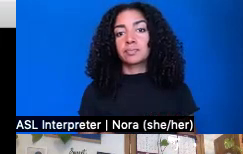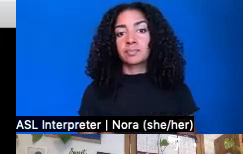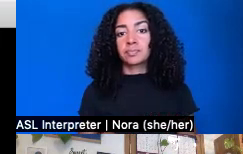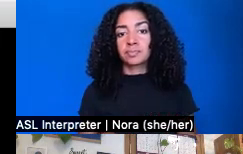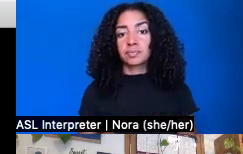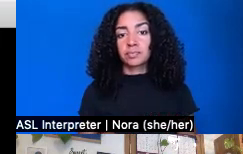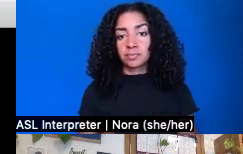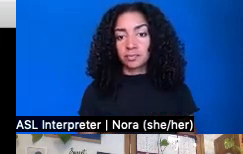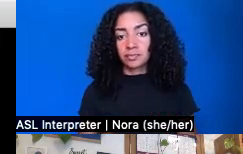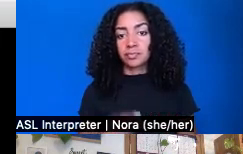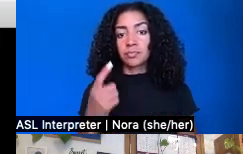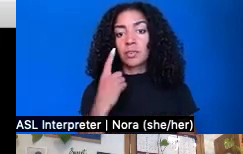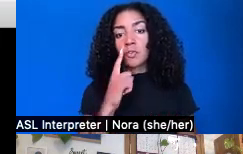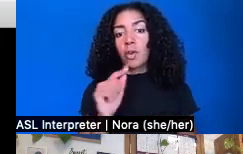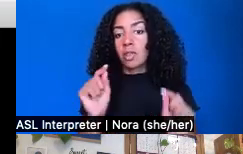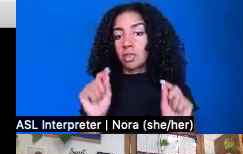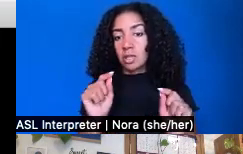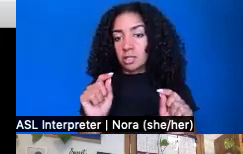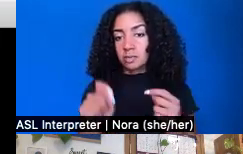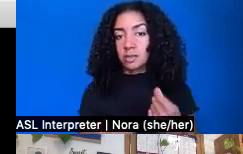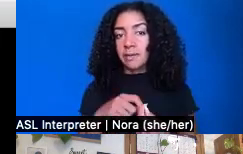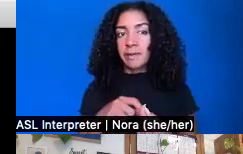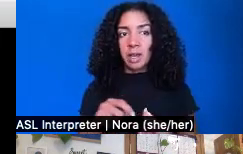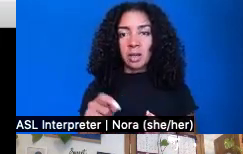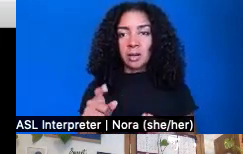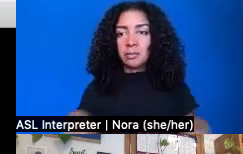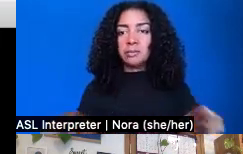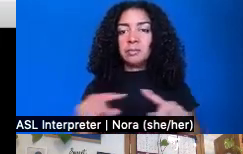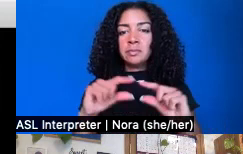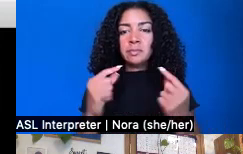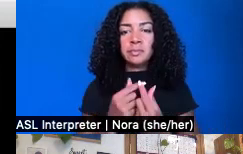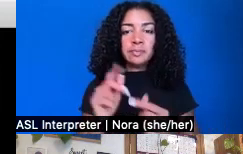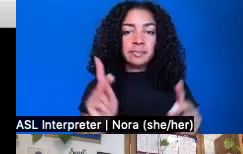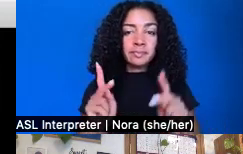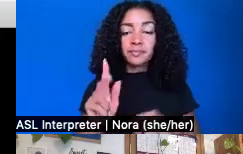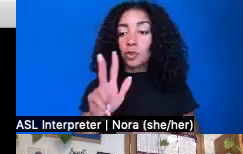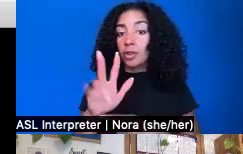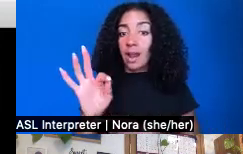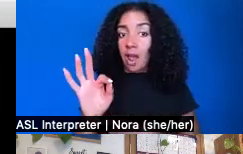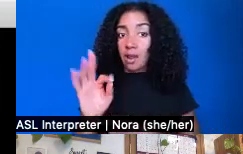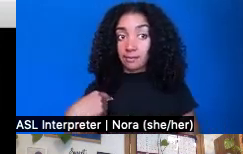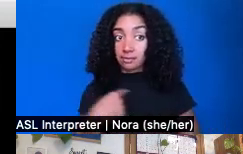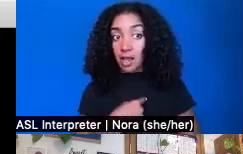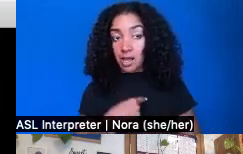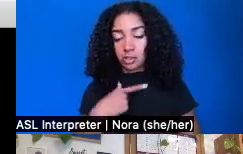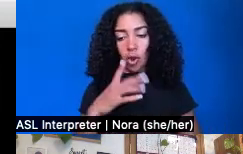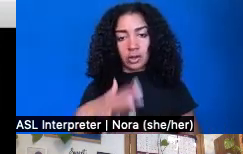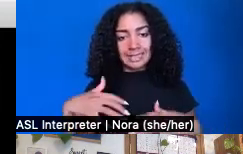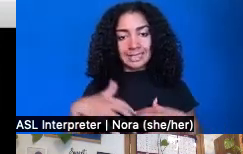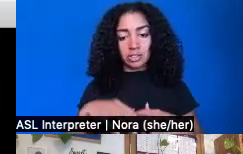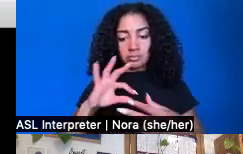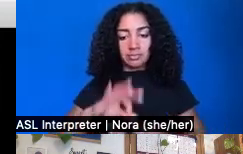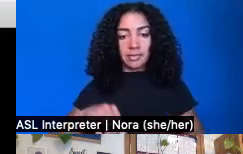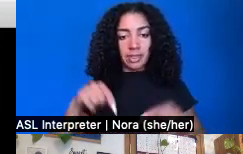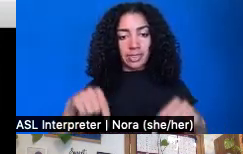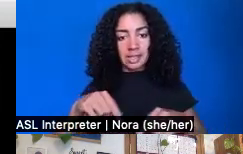So for this particular room of people, 39 of us are Indigenous to this continent. 2 of us are Indigenous